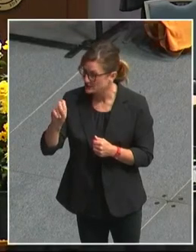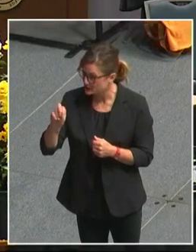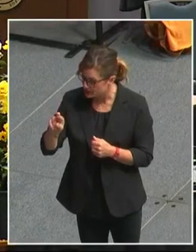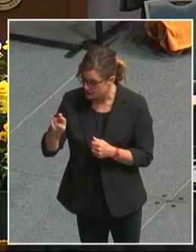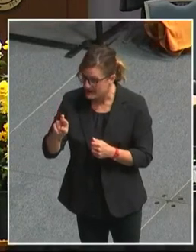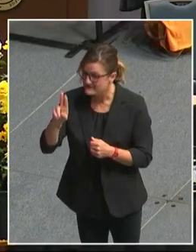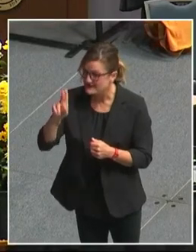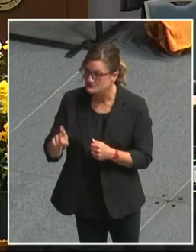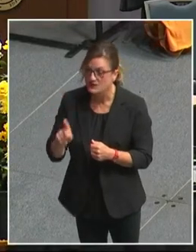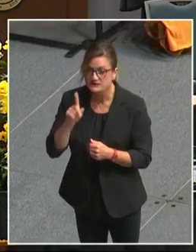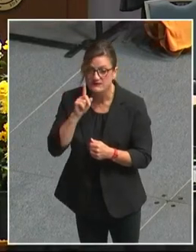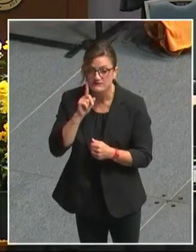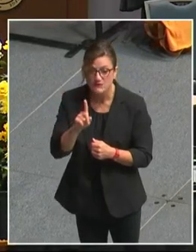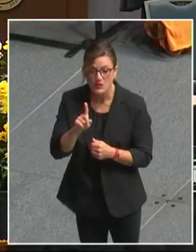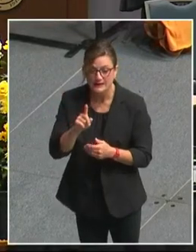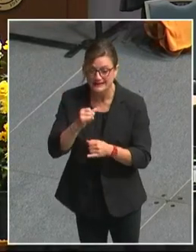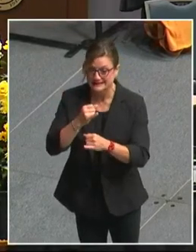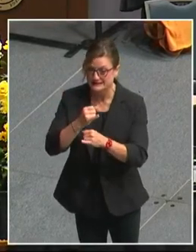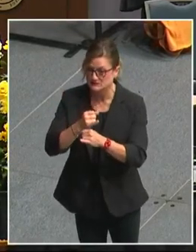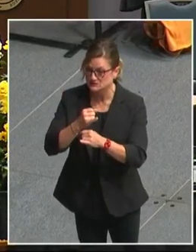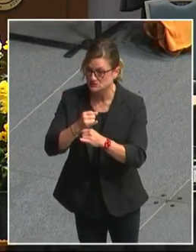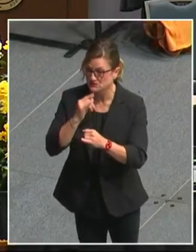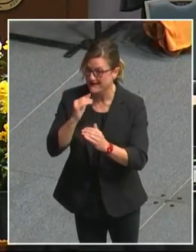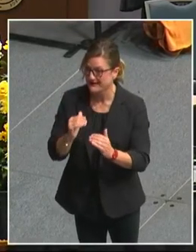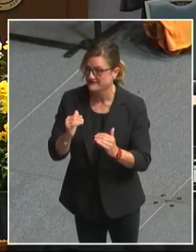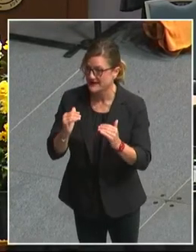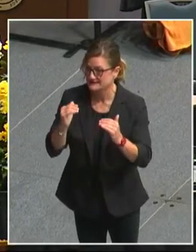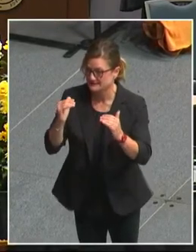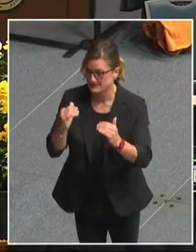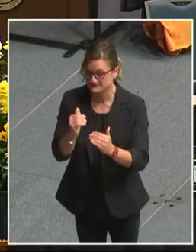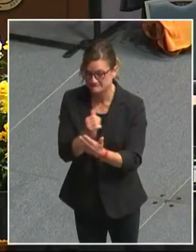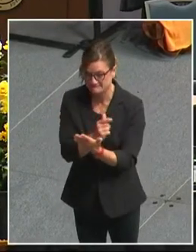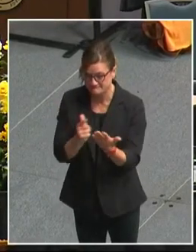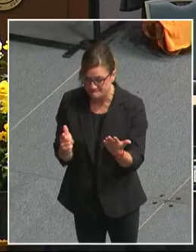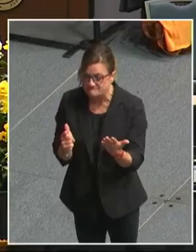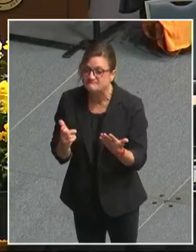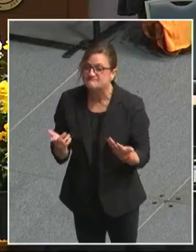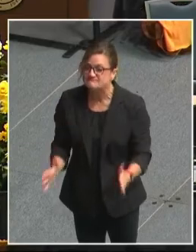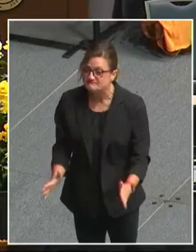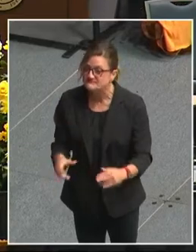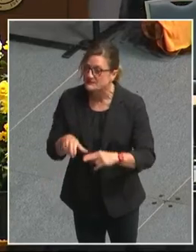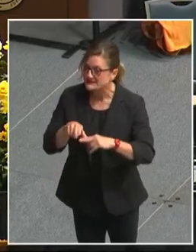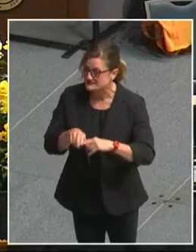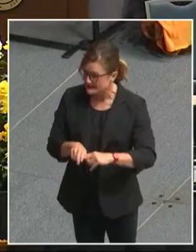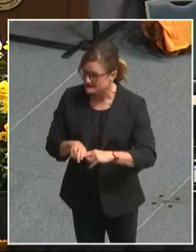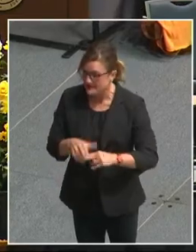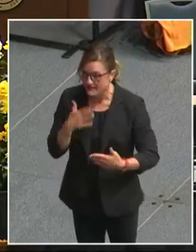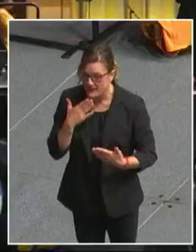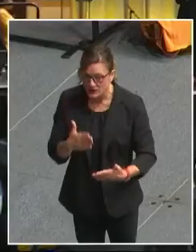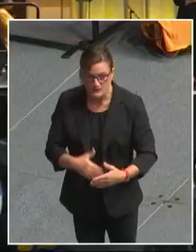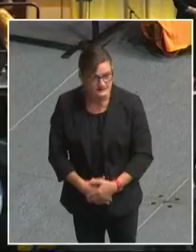vice president of institutional advancement. You also may be seated. Thank you.